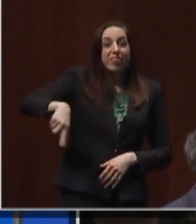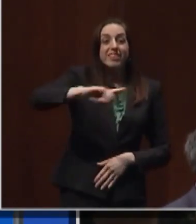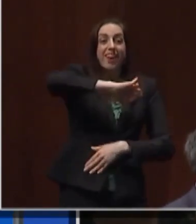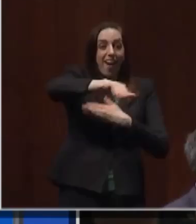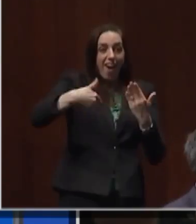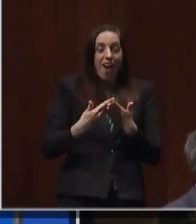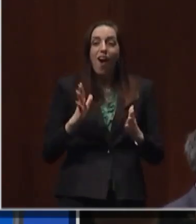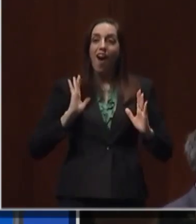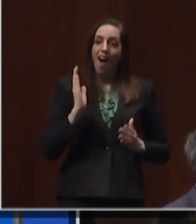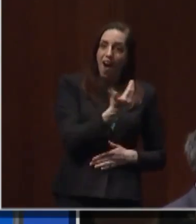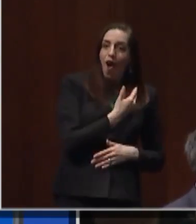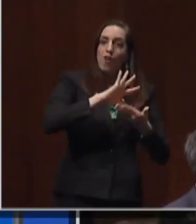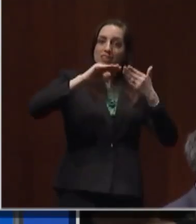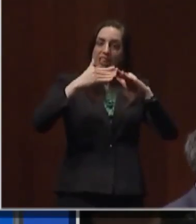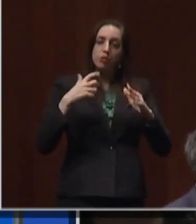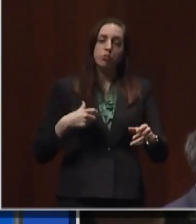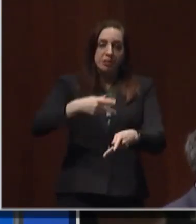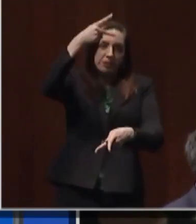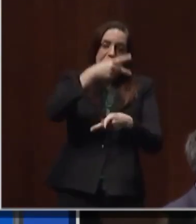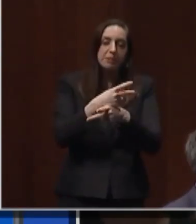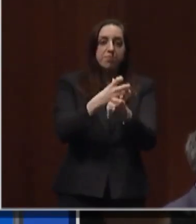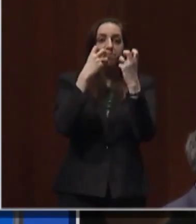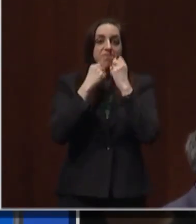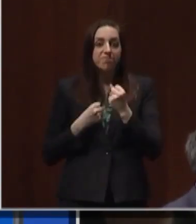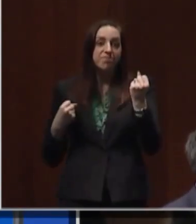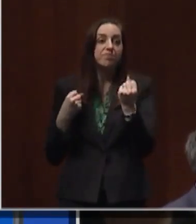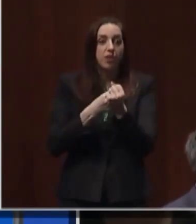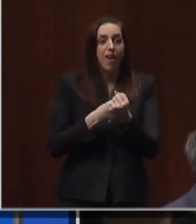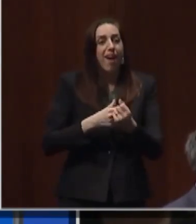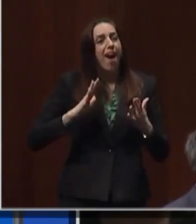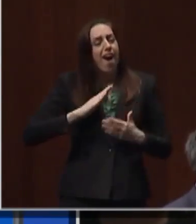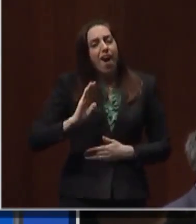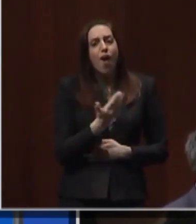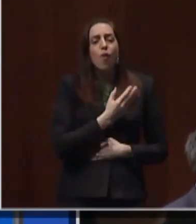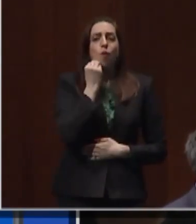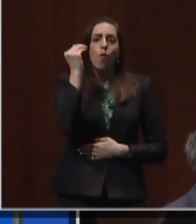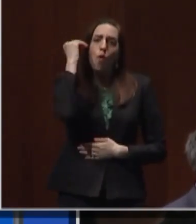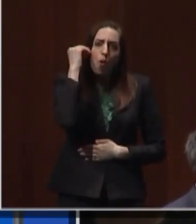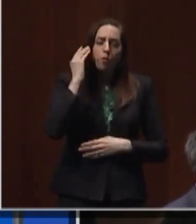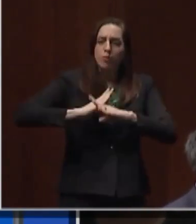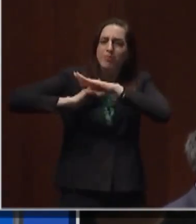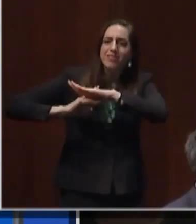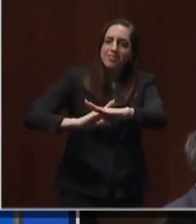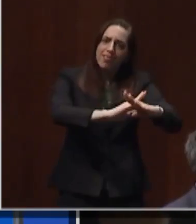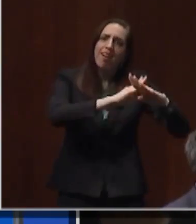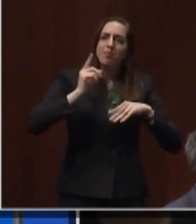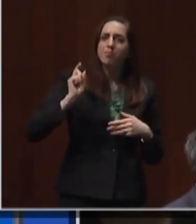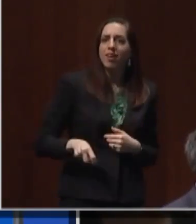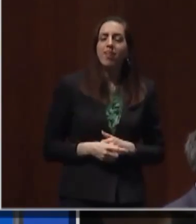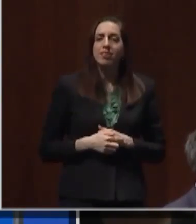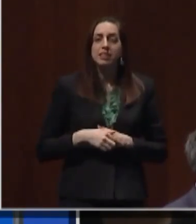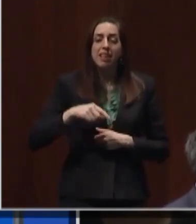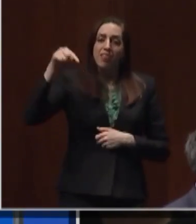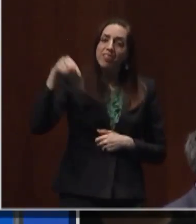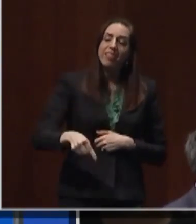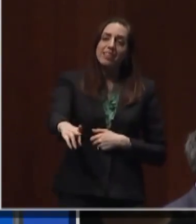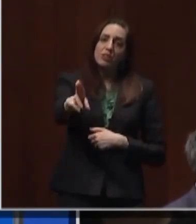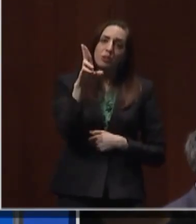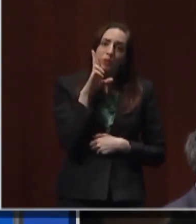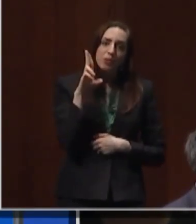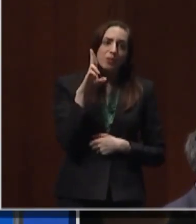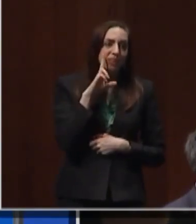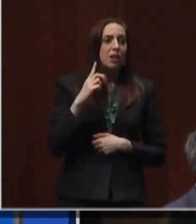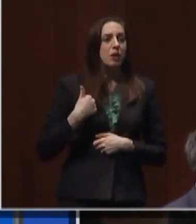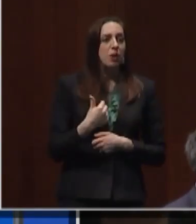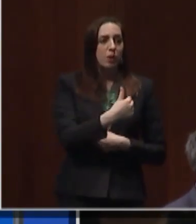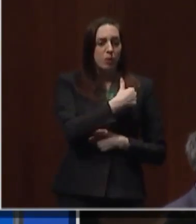city. Let us preserve it. Houston, this is our home. Let us protect it. Houston, this is Houston.